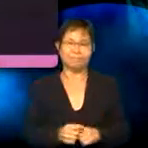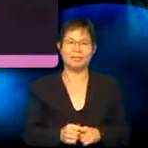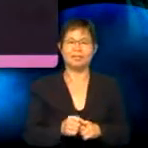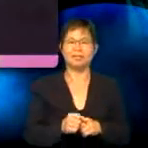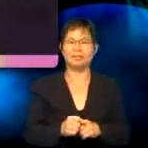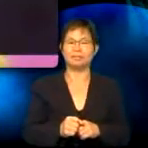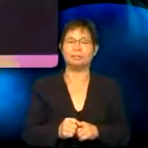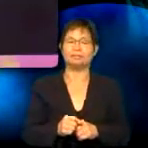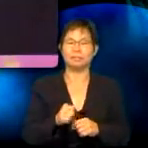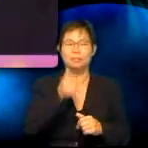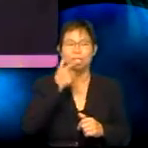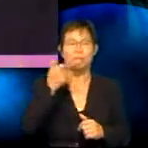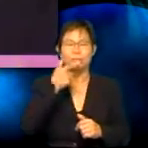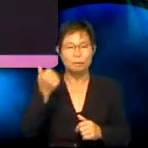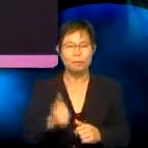Yum, yum.